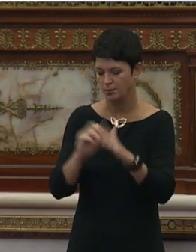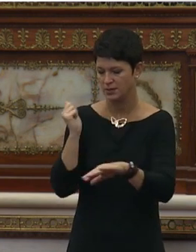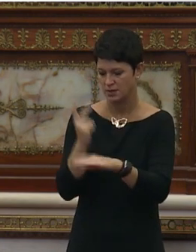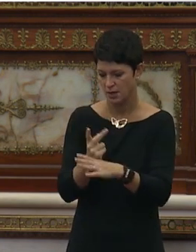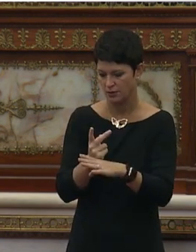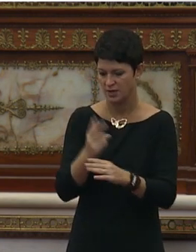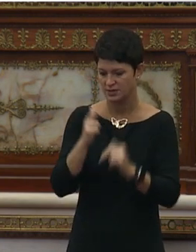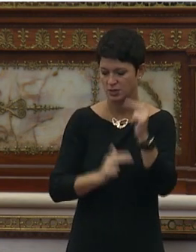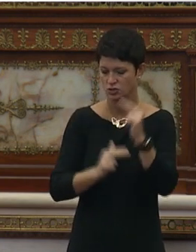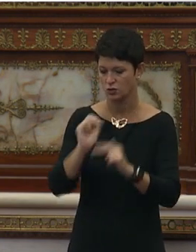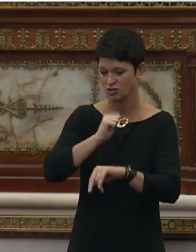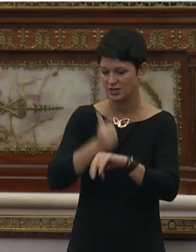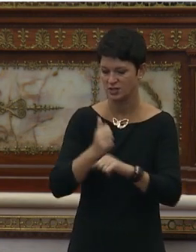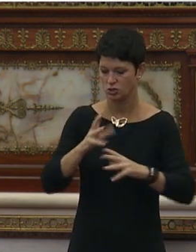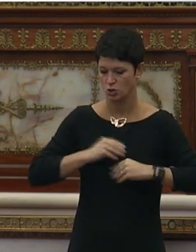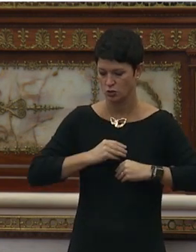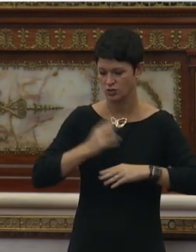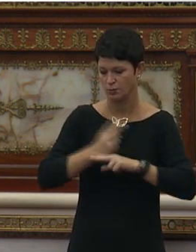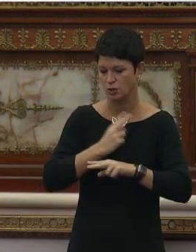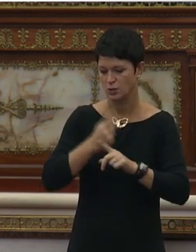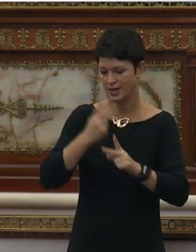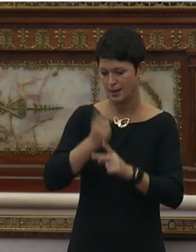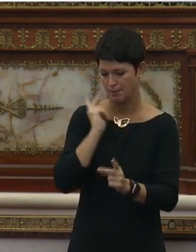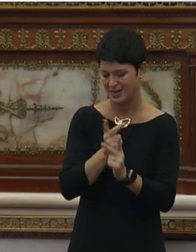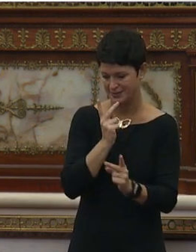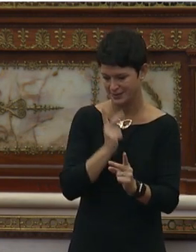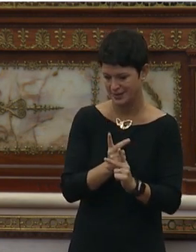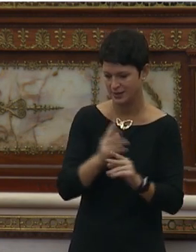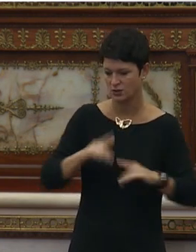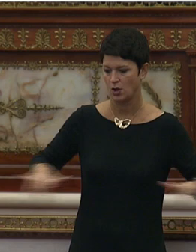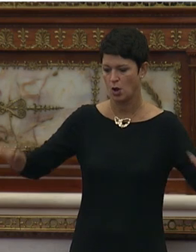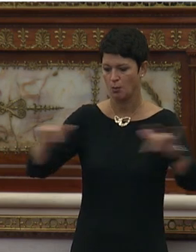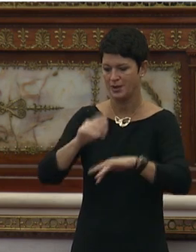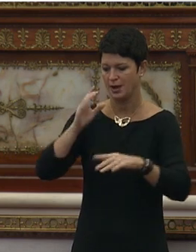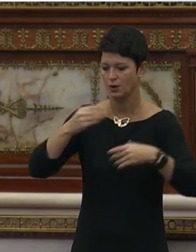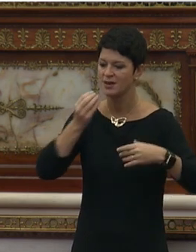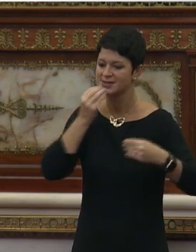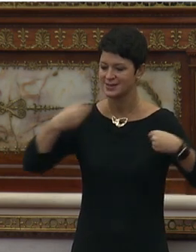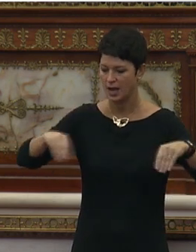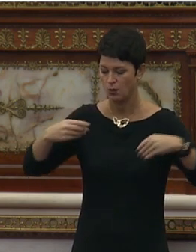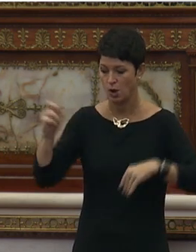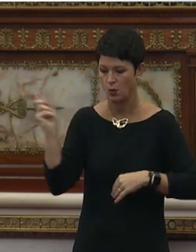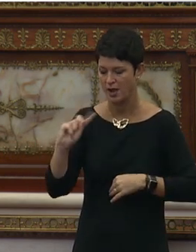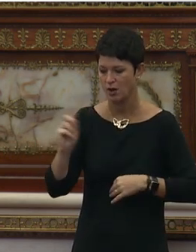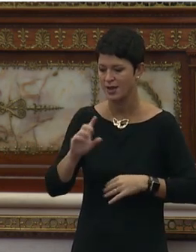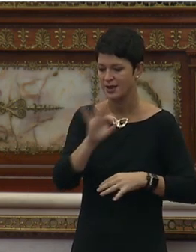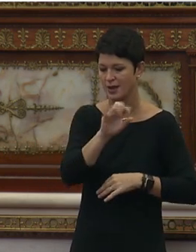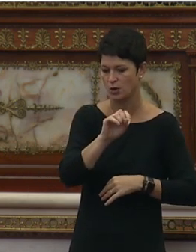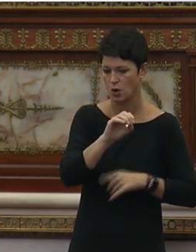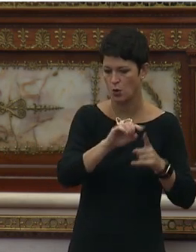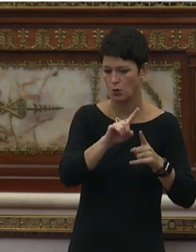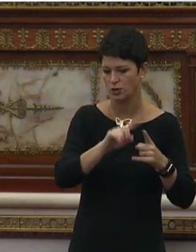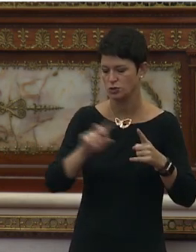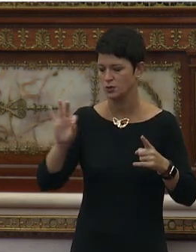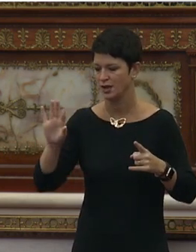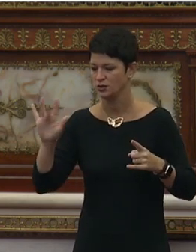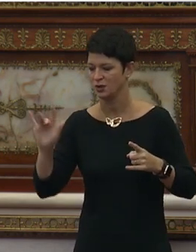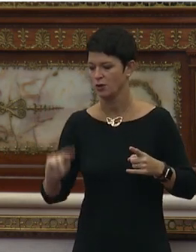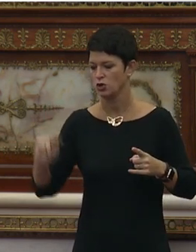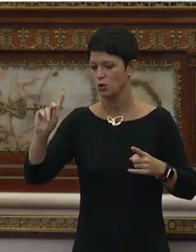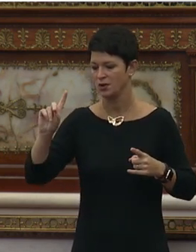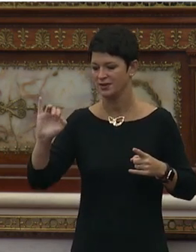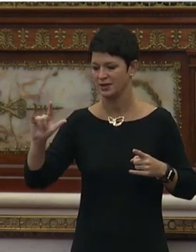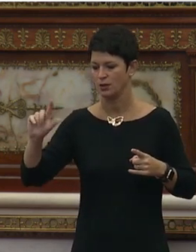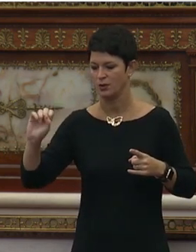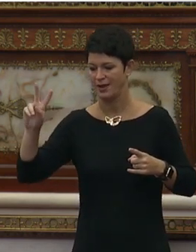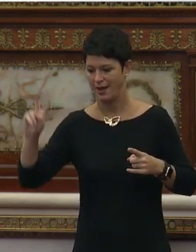Authorizing the Construction, Installation, Ownership, Use, and Maintenance of an Open Air Sidewalk Cafe at 901 through 25 North Delaware